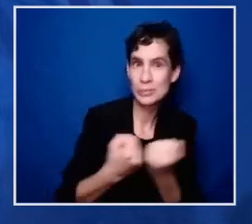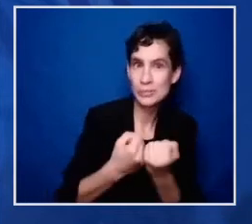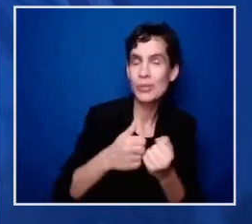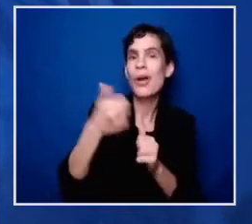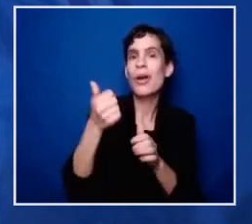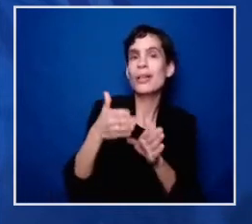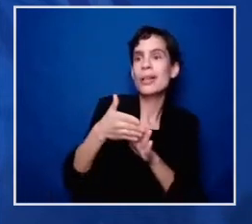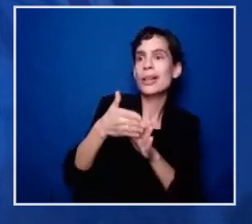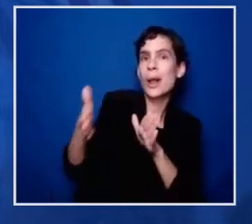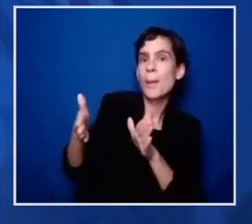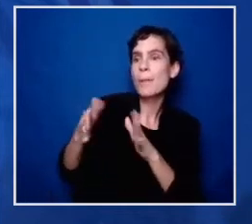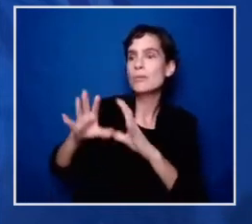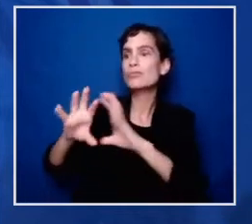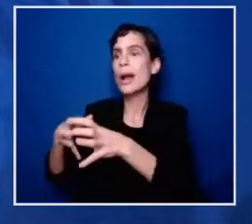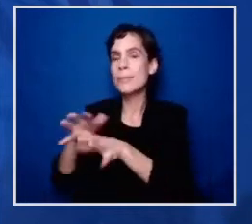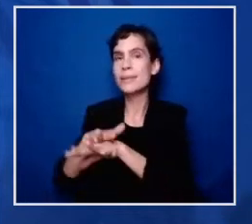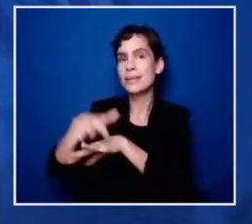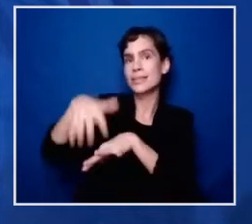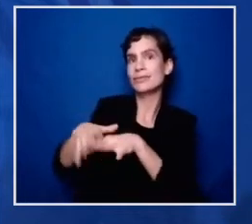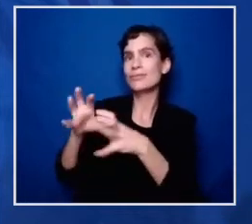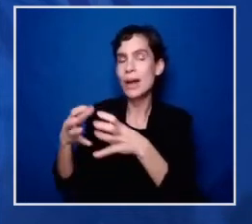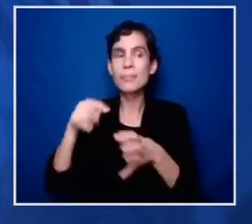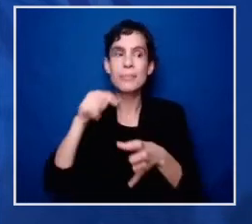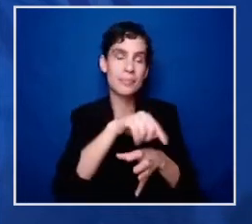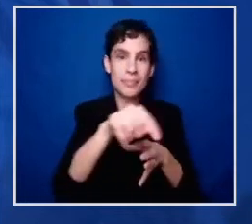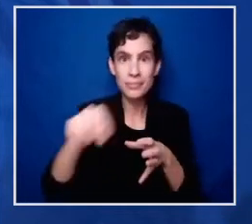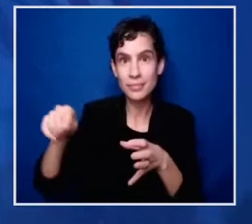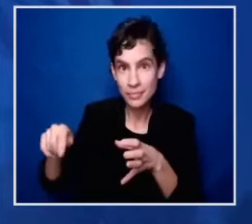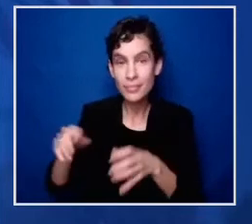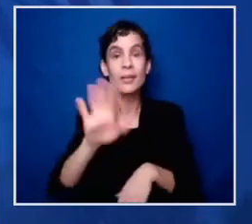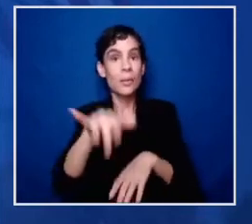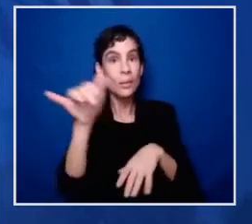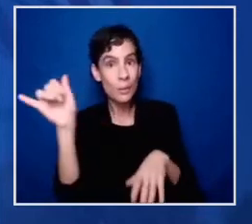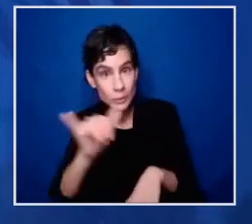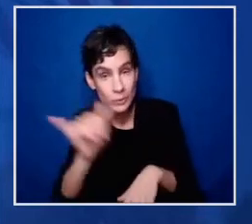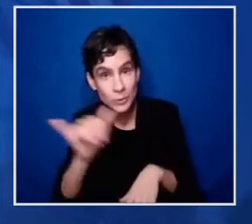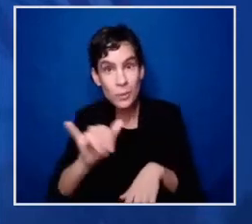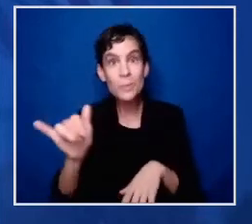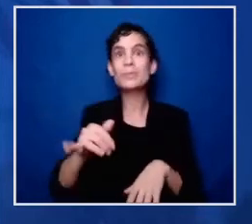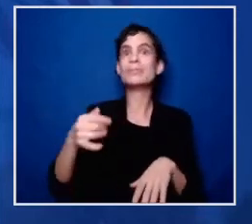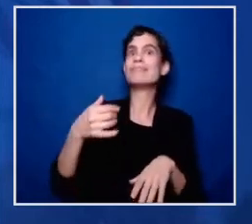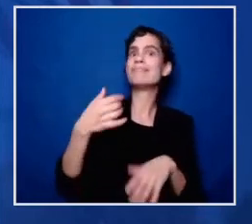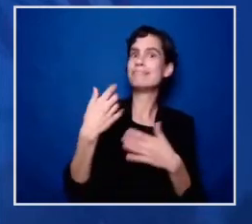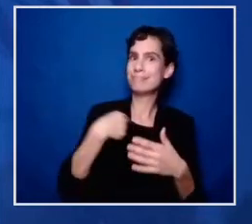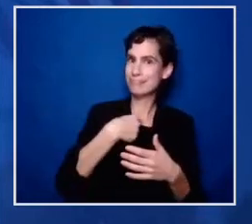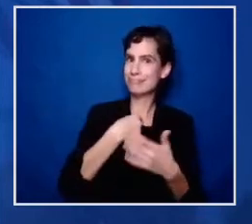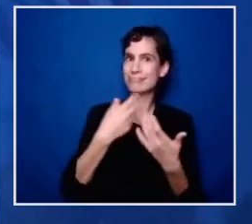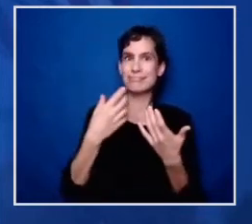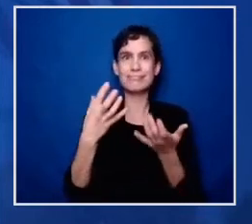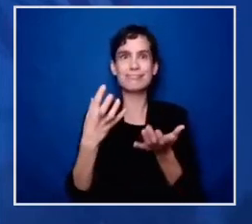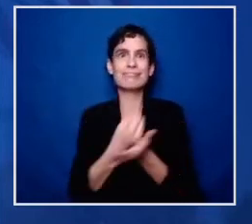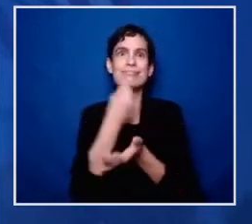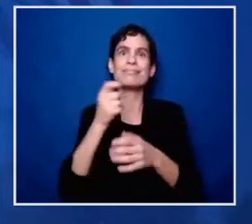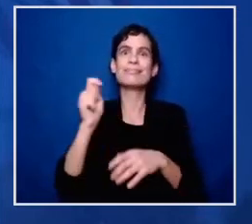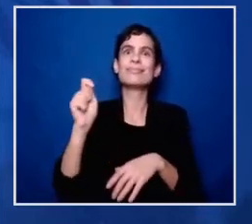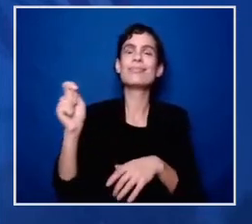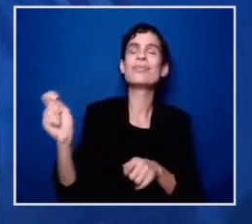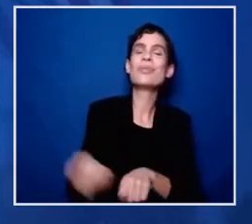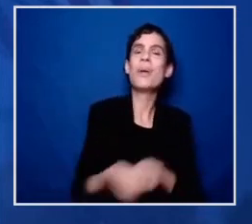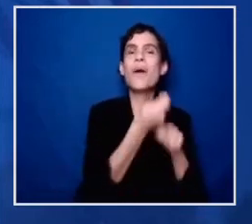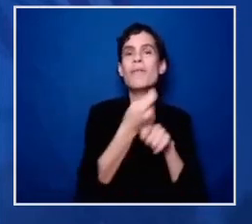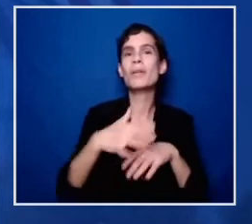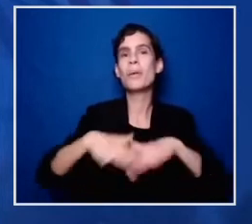course which Golf Magazine has named one of the best not only in Arizona, but in the United States, and we currently are the number 6 ranked golf course